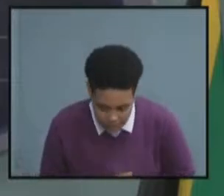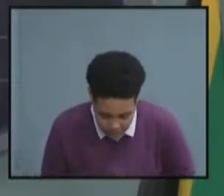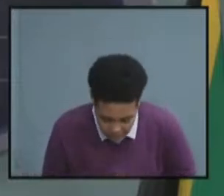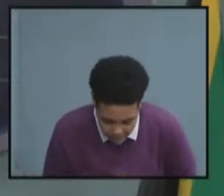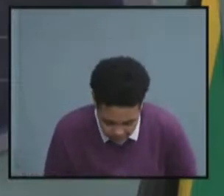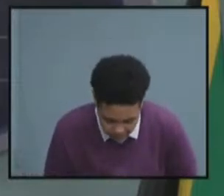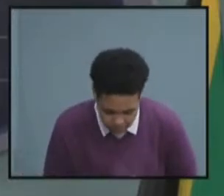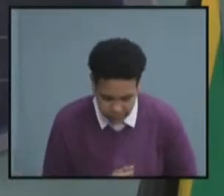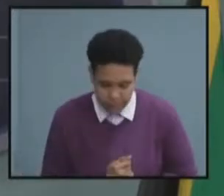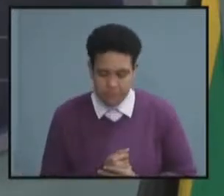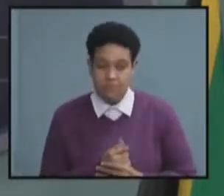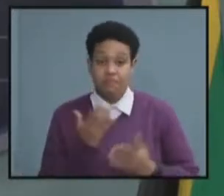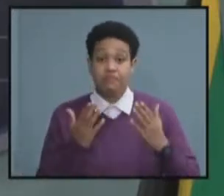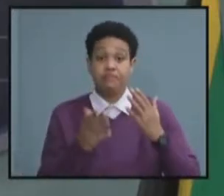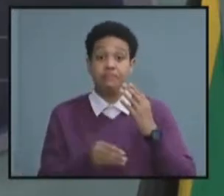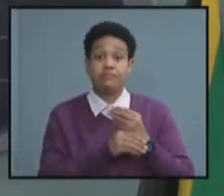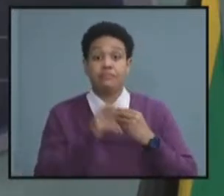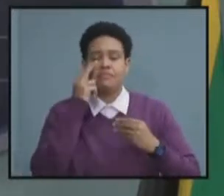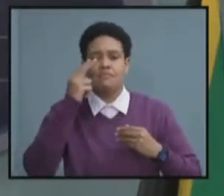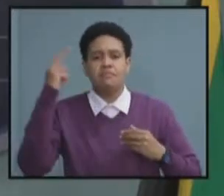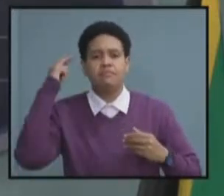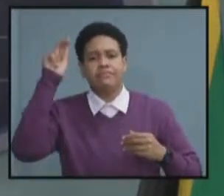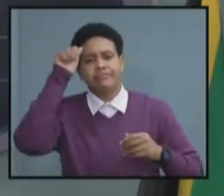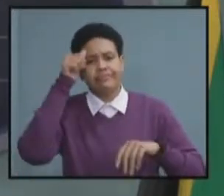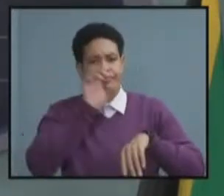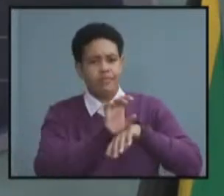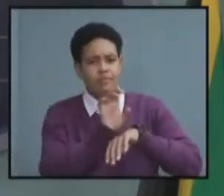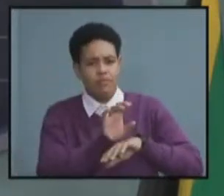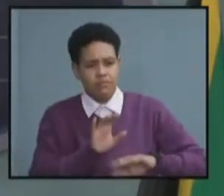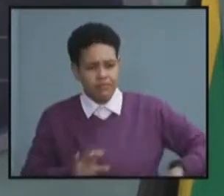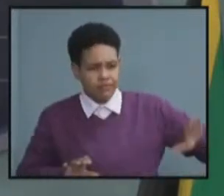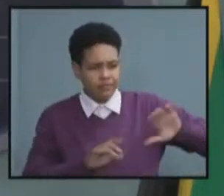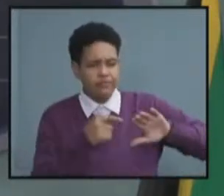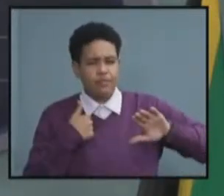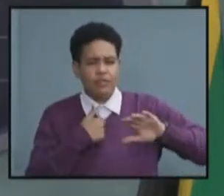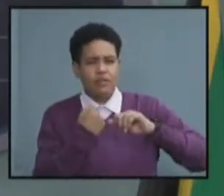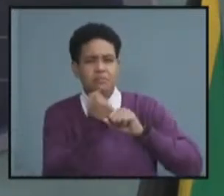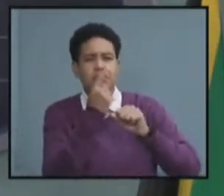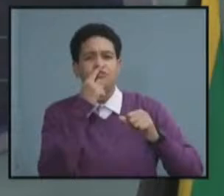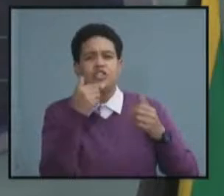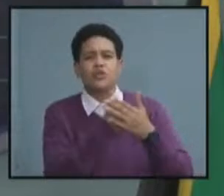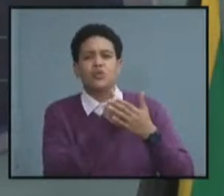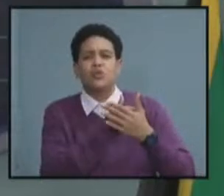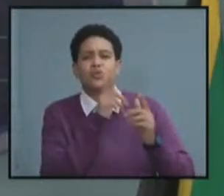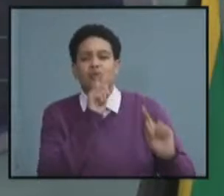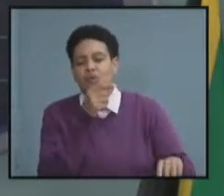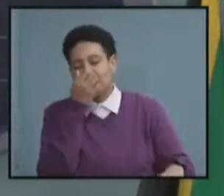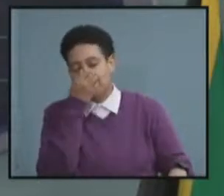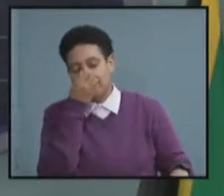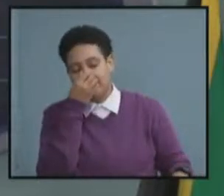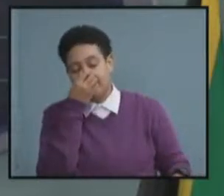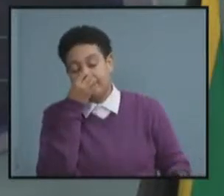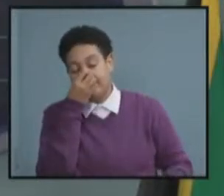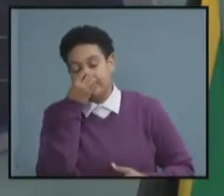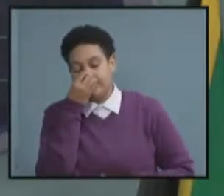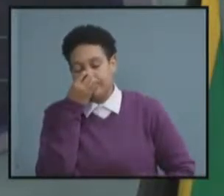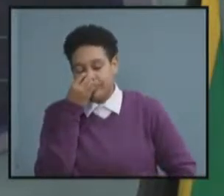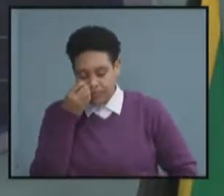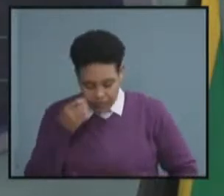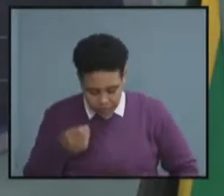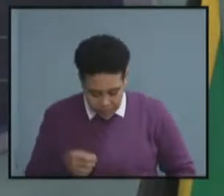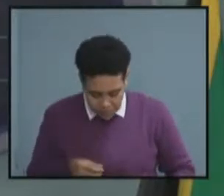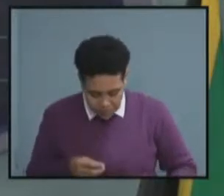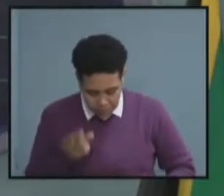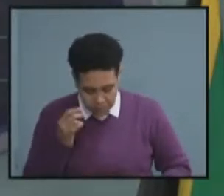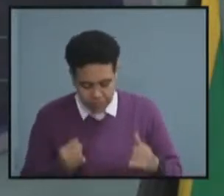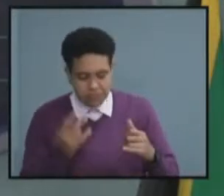You might also recall that for churches, we had made a new order which saw